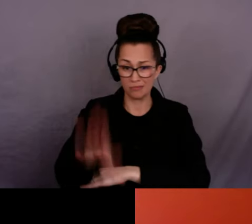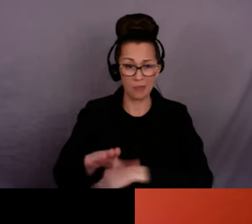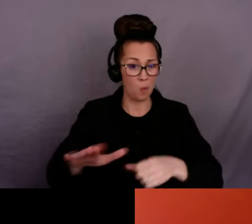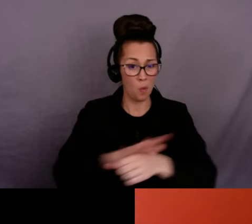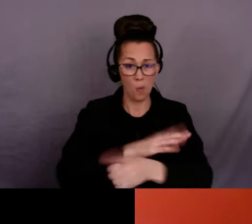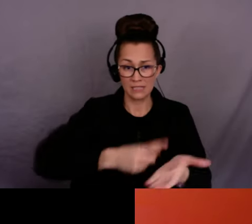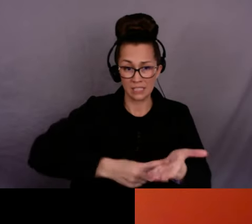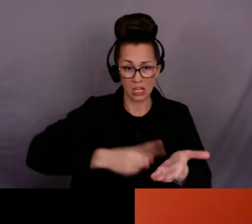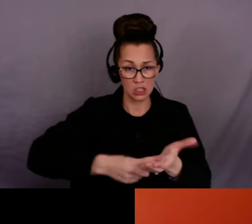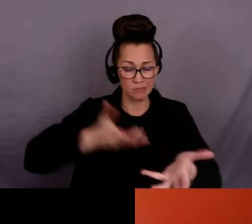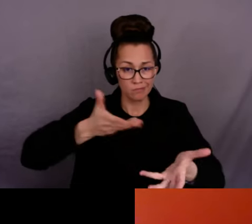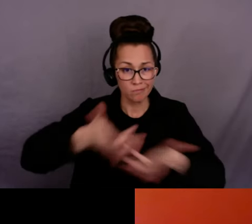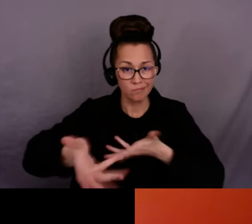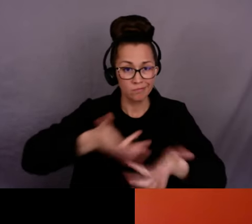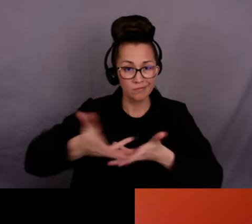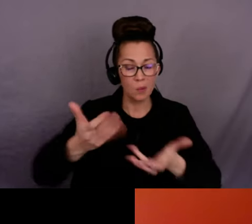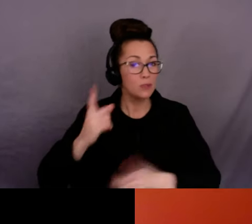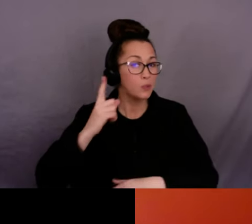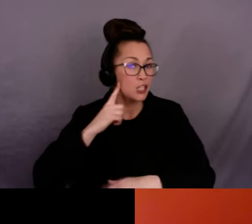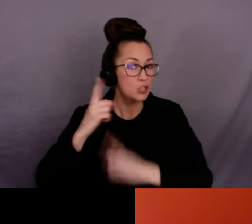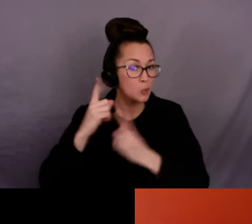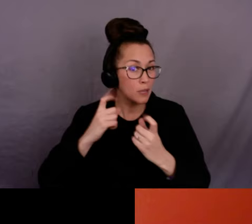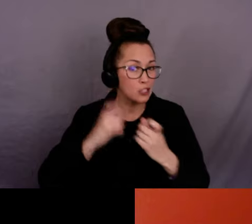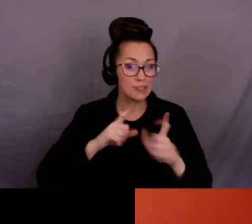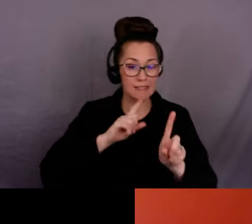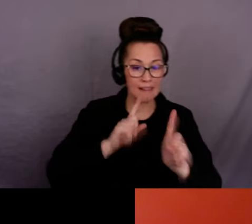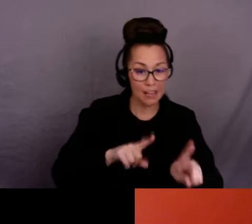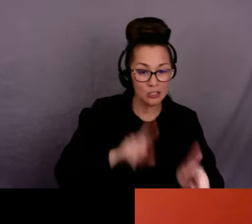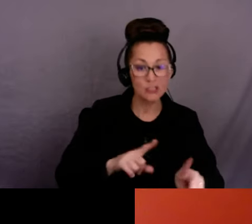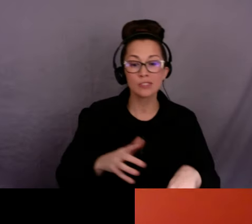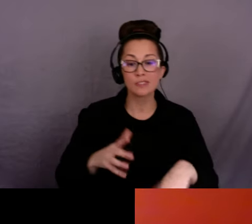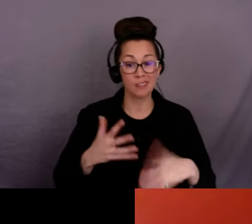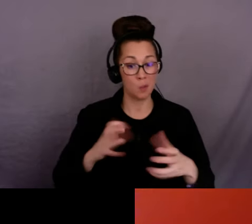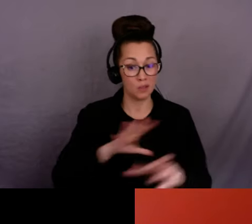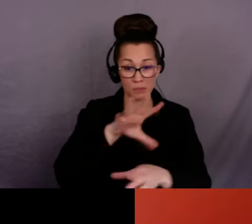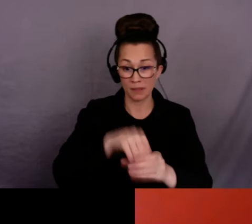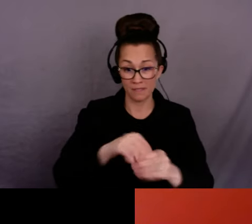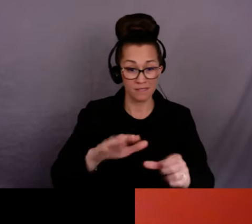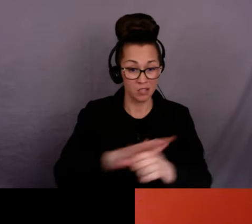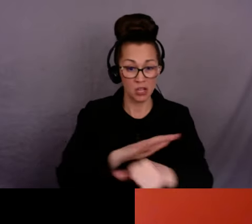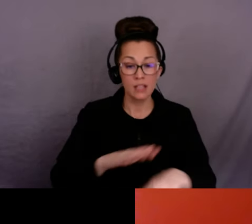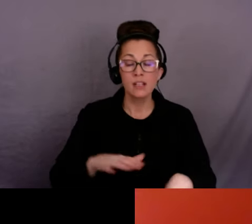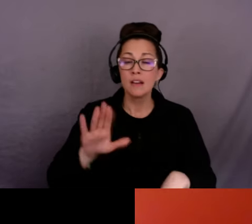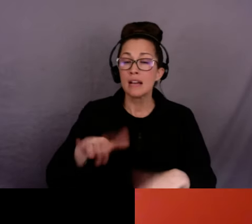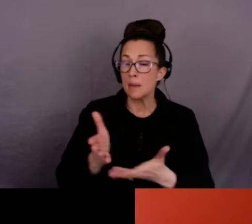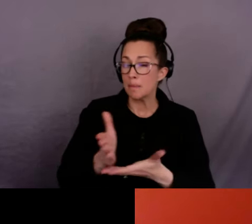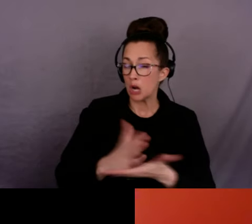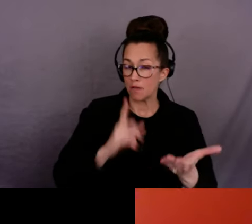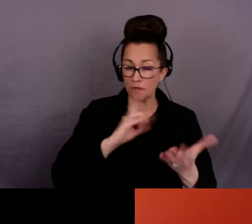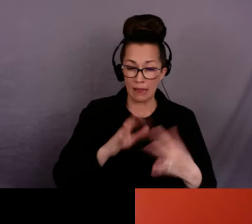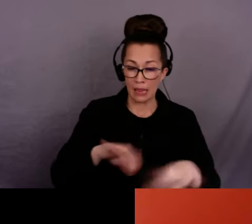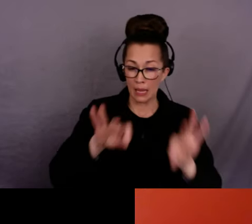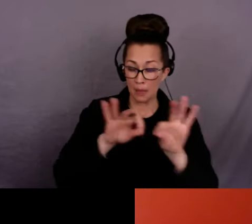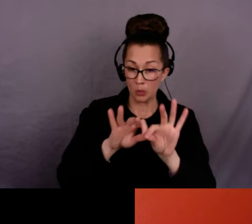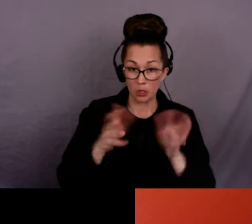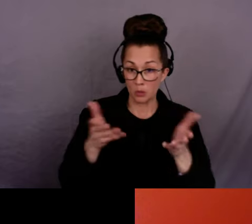for the whole program to hear the discussion and then also to participate in the question and answer. I think part of what is really important for me